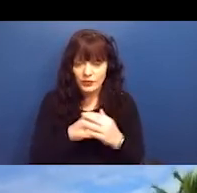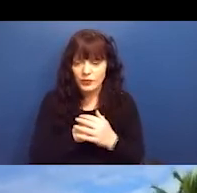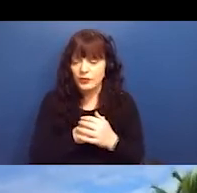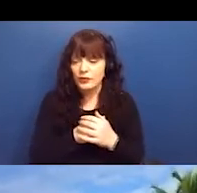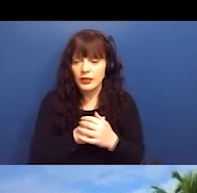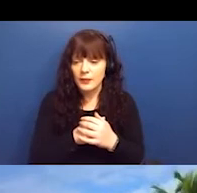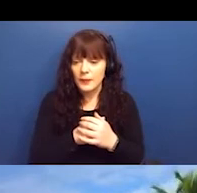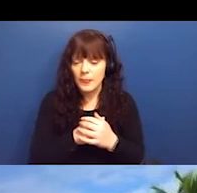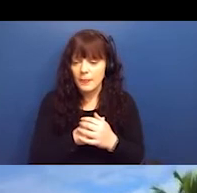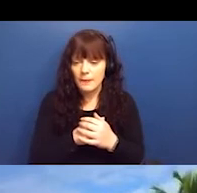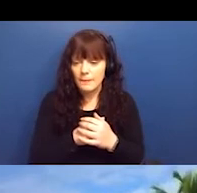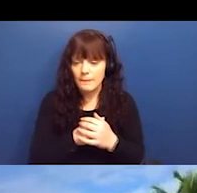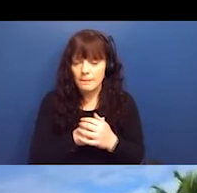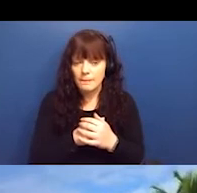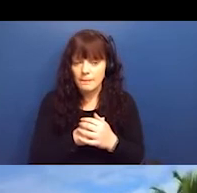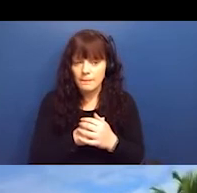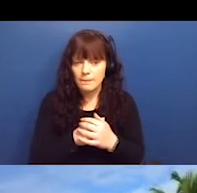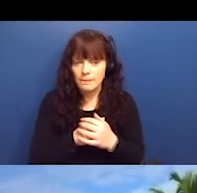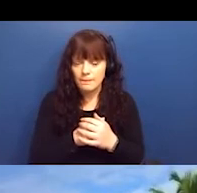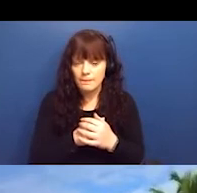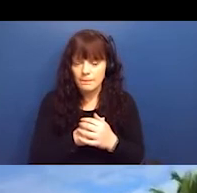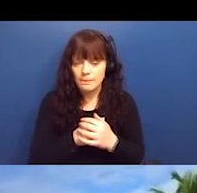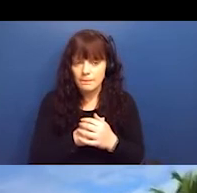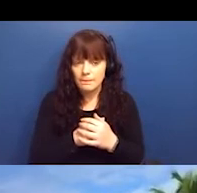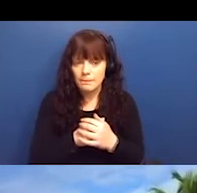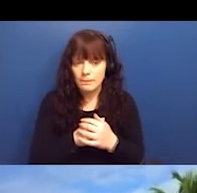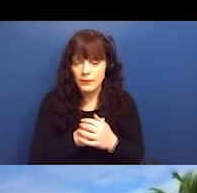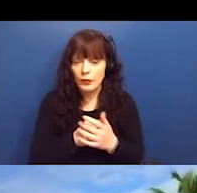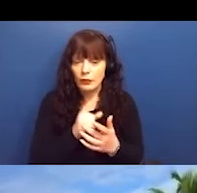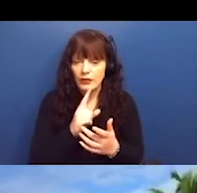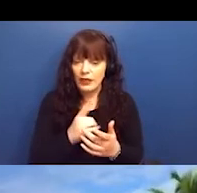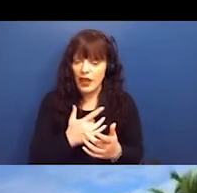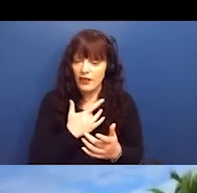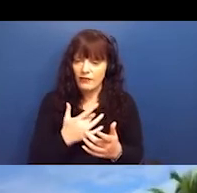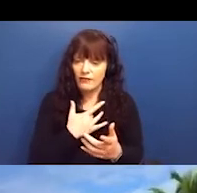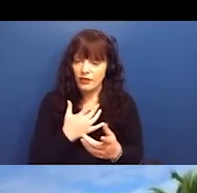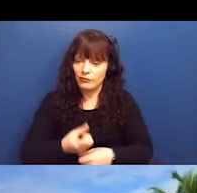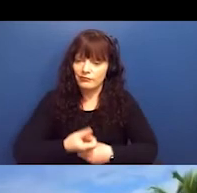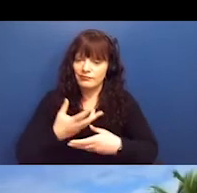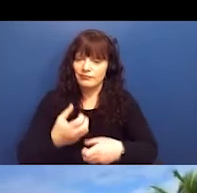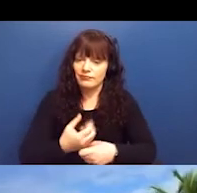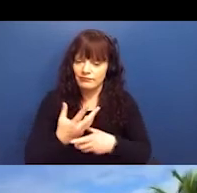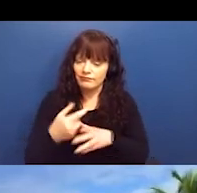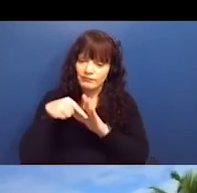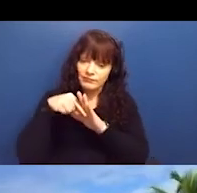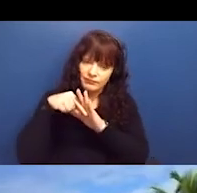that told in great richness how you addressed